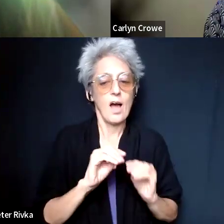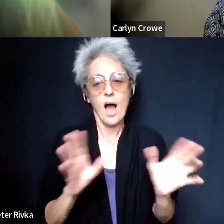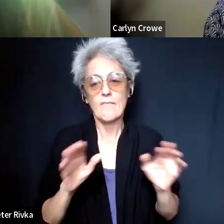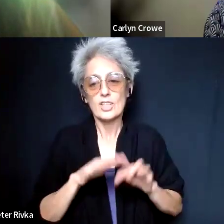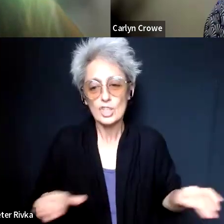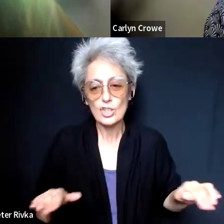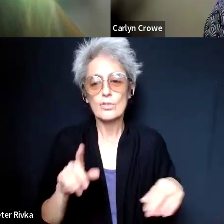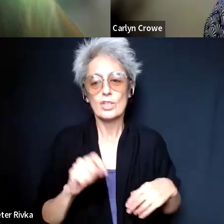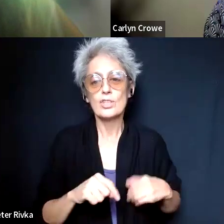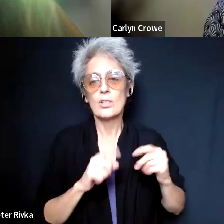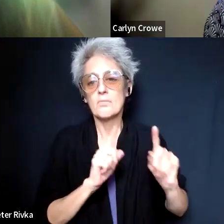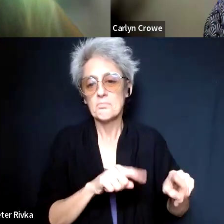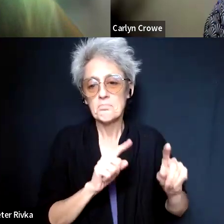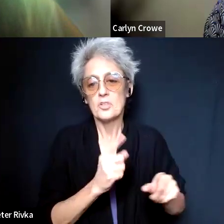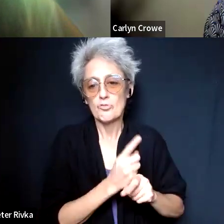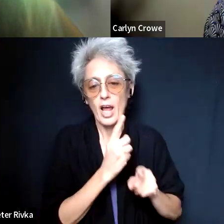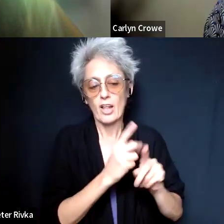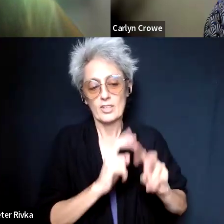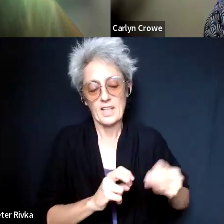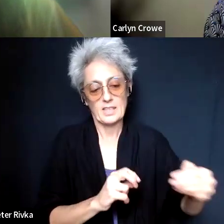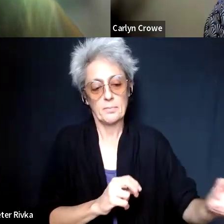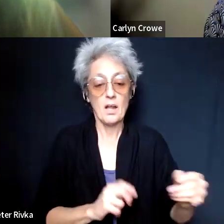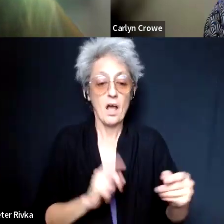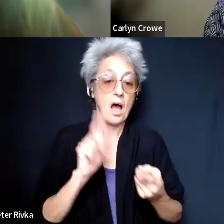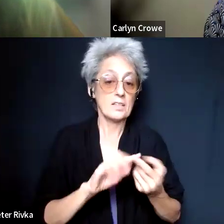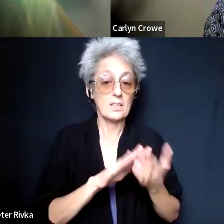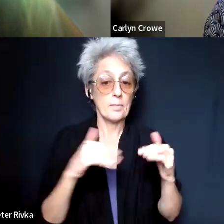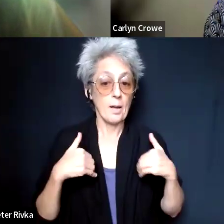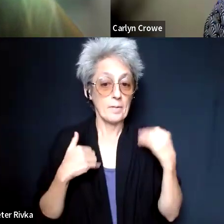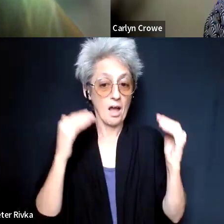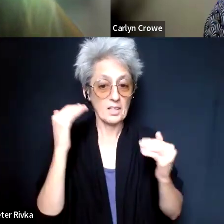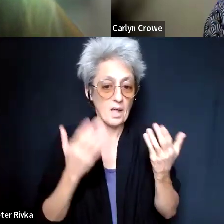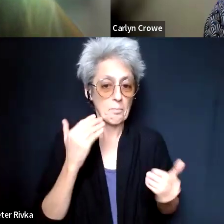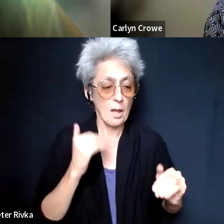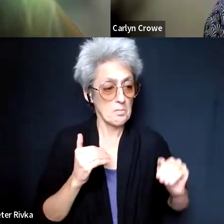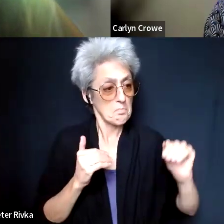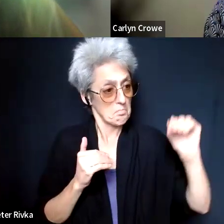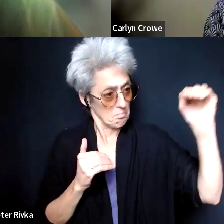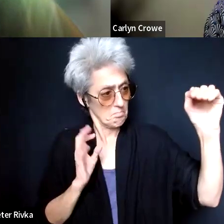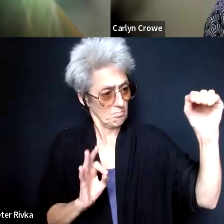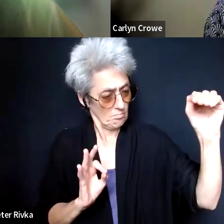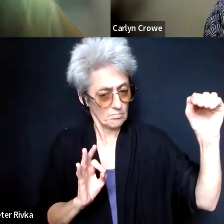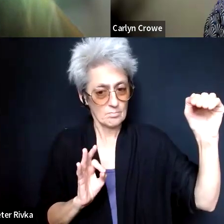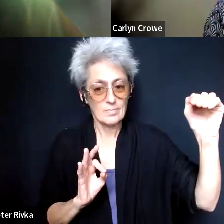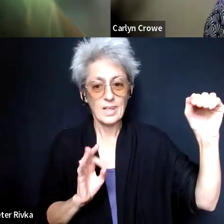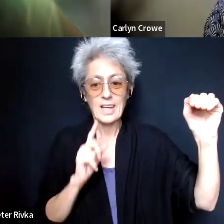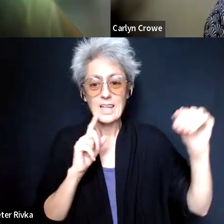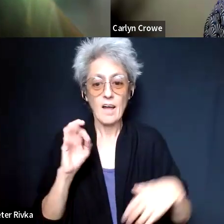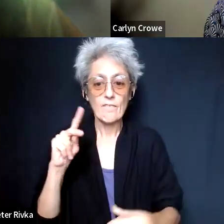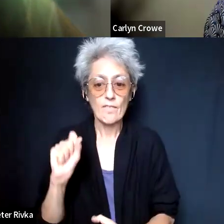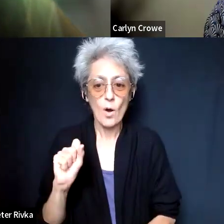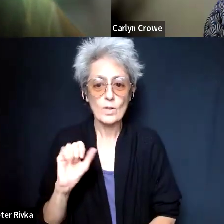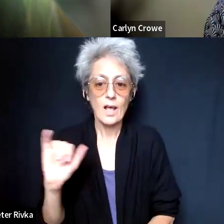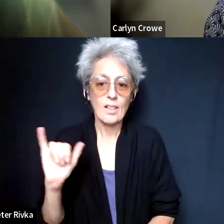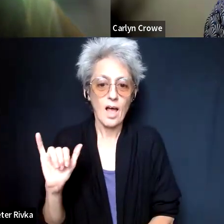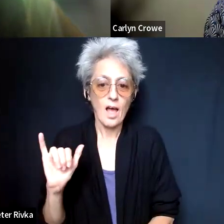regularly and maybe even into young adulthood, but not for folks, let's just say, I'm going to throw this out.